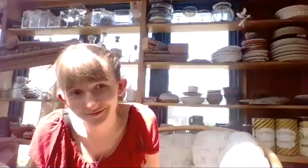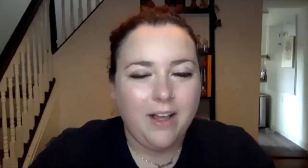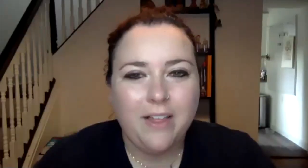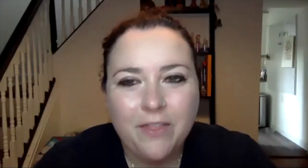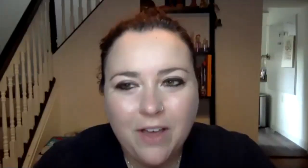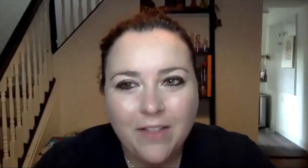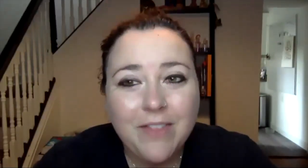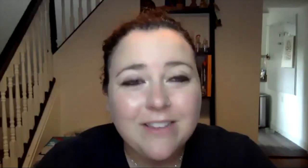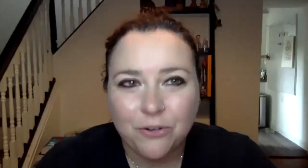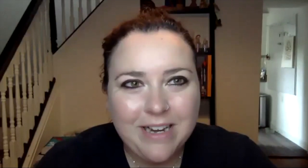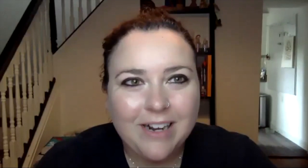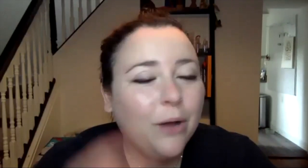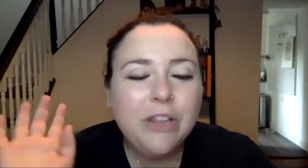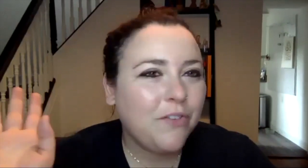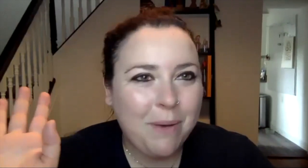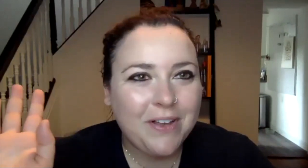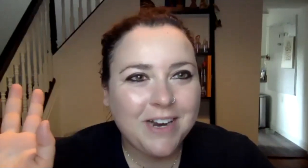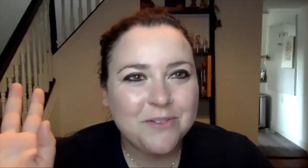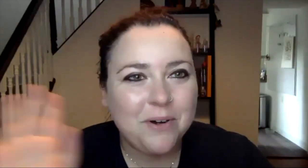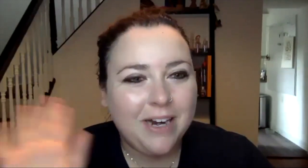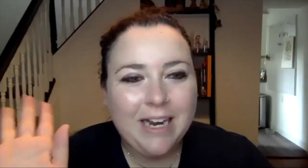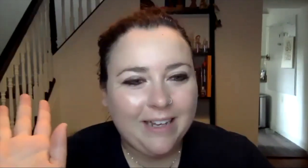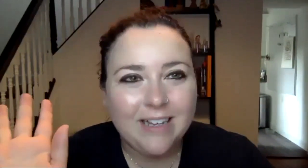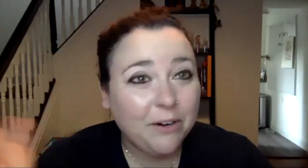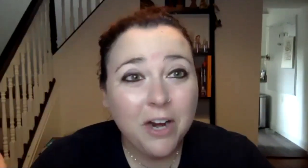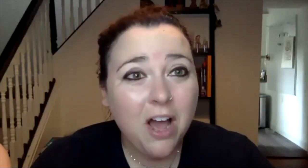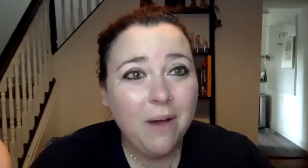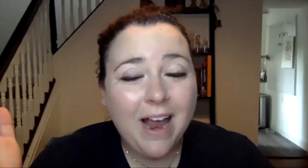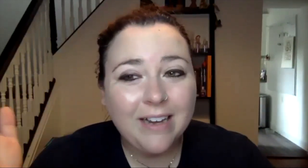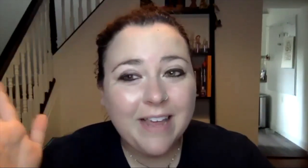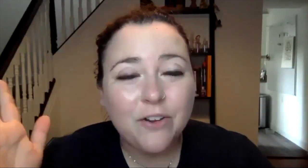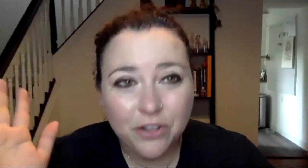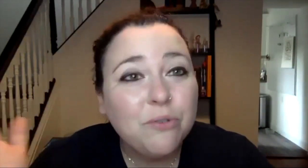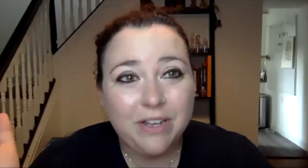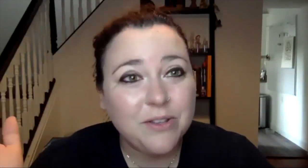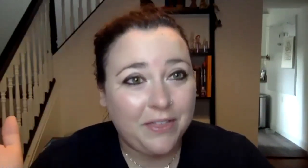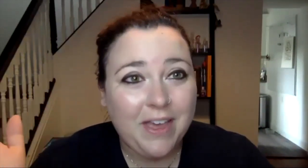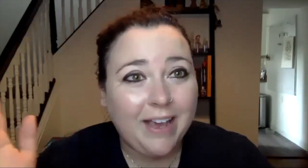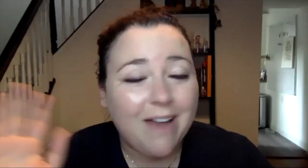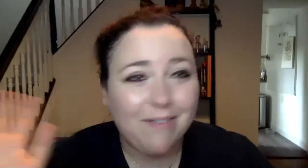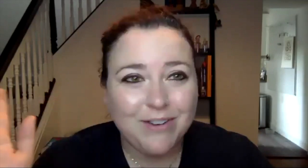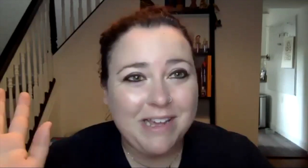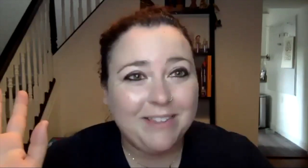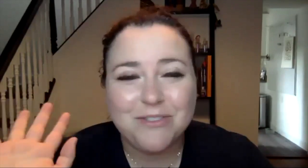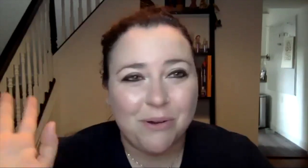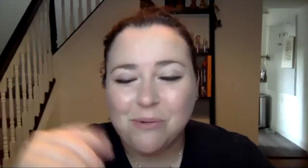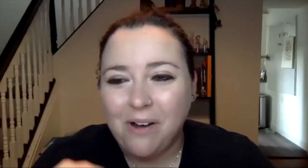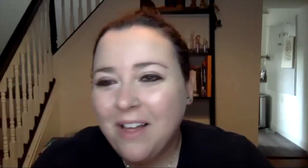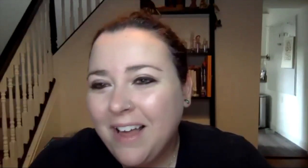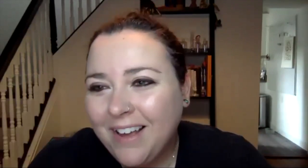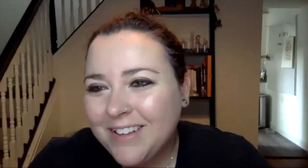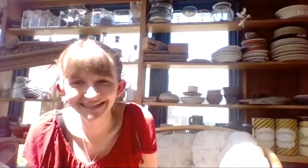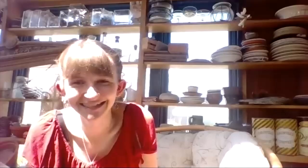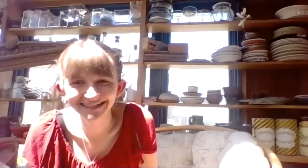yeah. That's a great dinosaur. I only learned about that dinosaur like a year ago, and they are the goofiest looking thing I've ever seen. They're so cool.